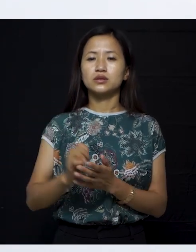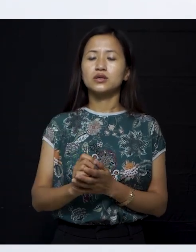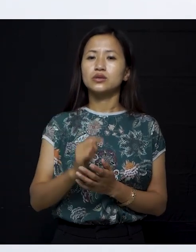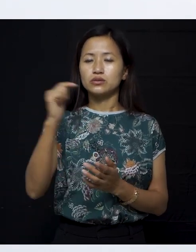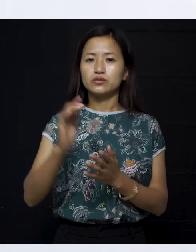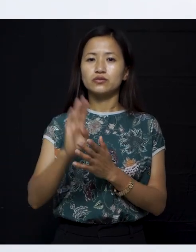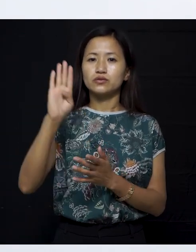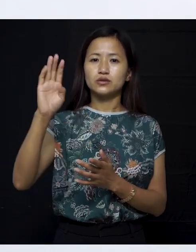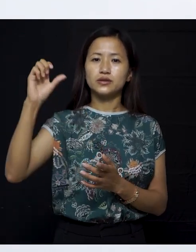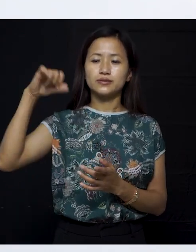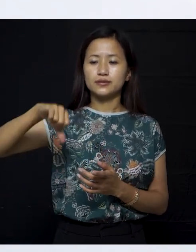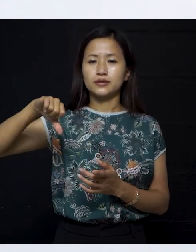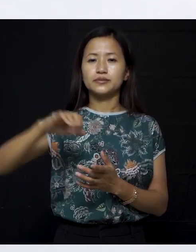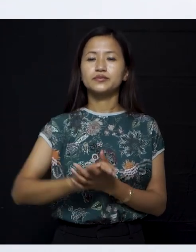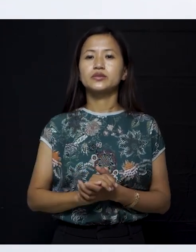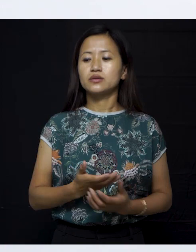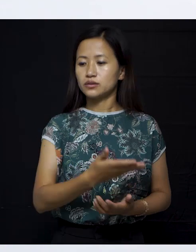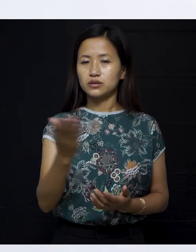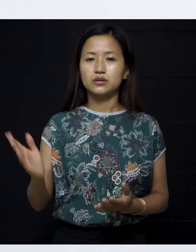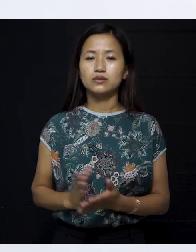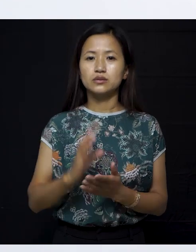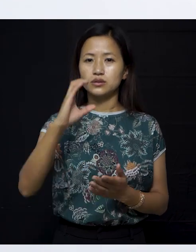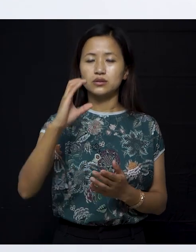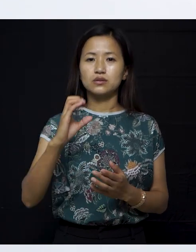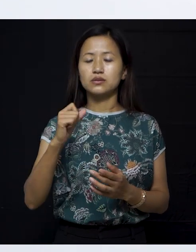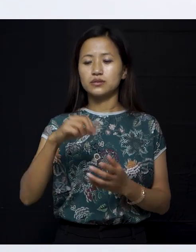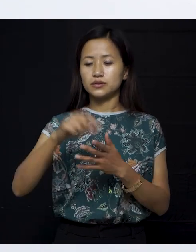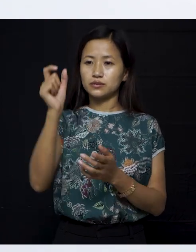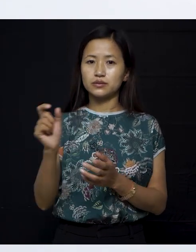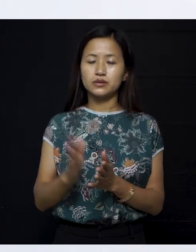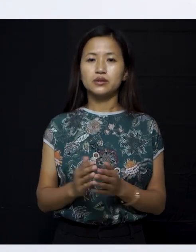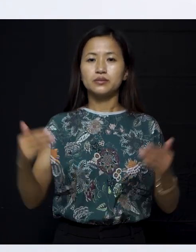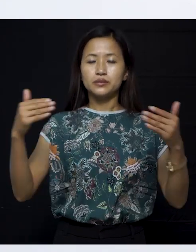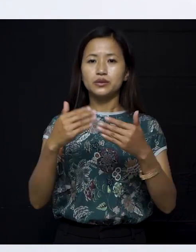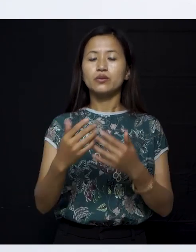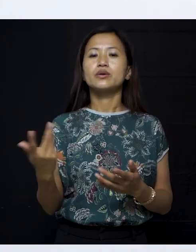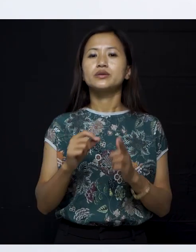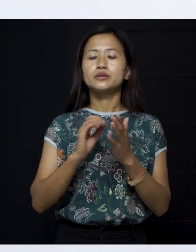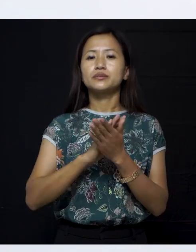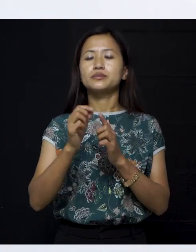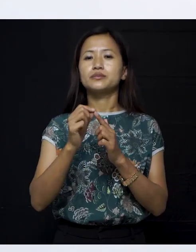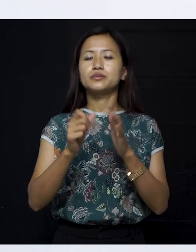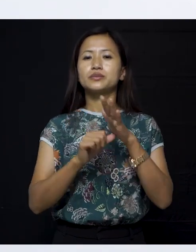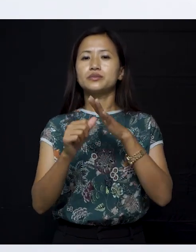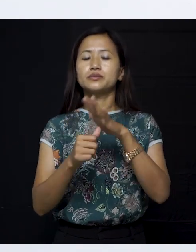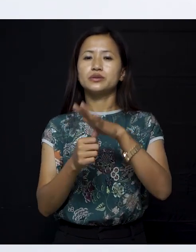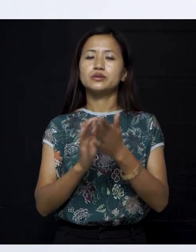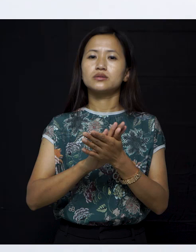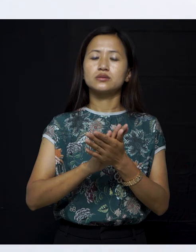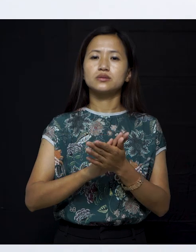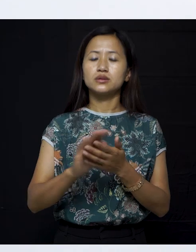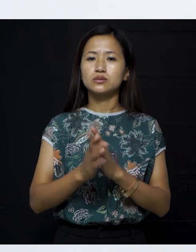1949, and there was a constituent meeting where the president was B.R. Ambedkar. Sorry, the chairman of